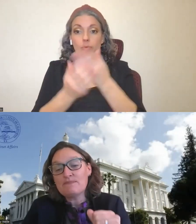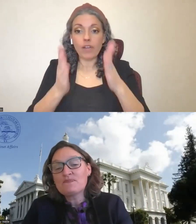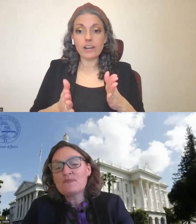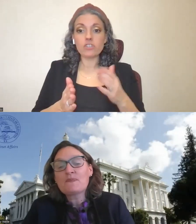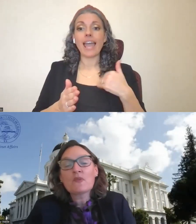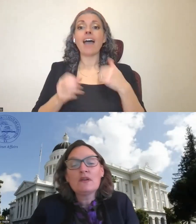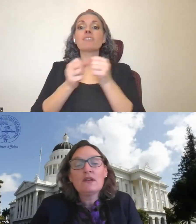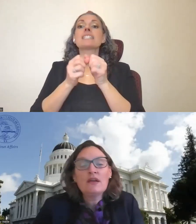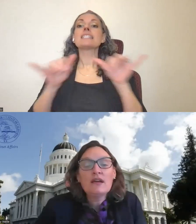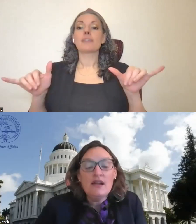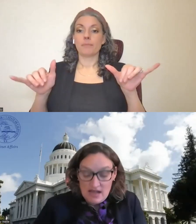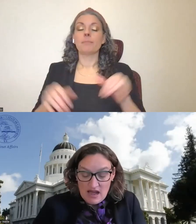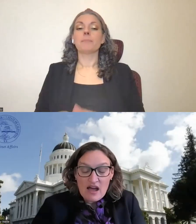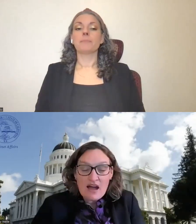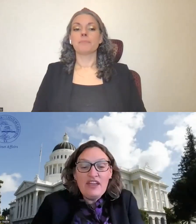system.